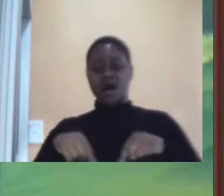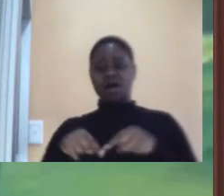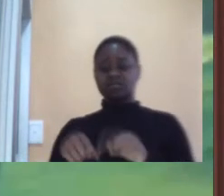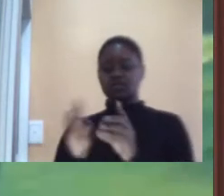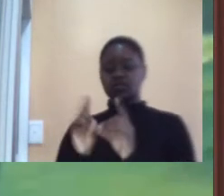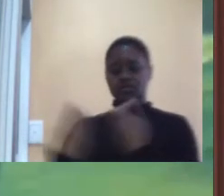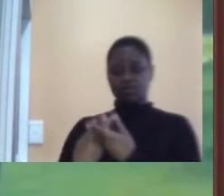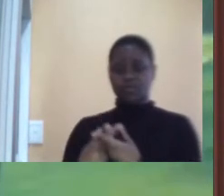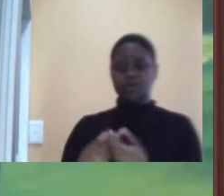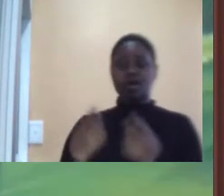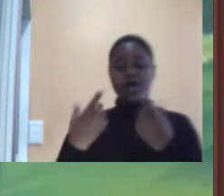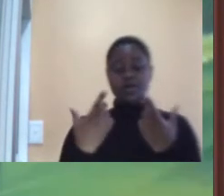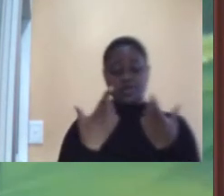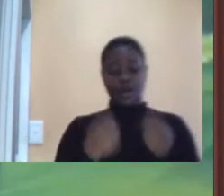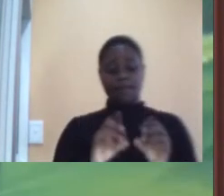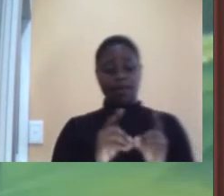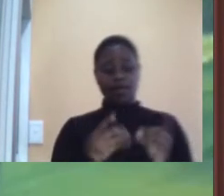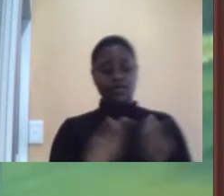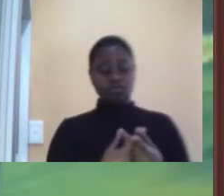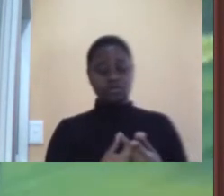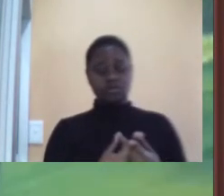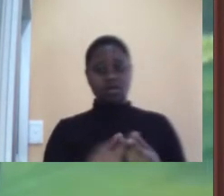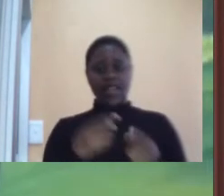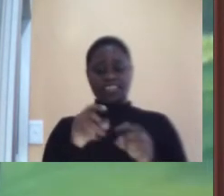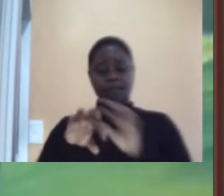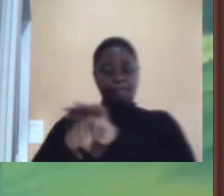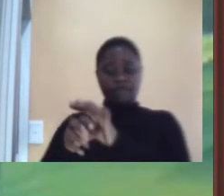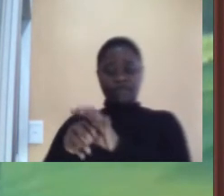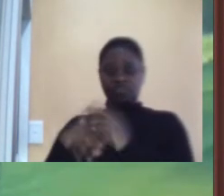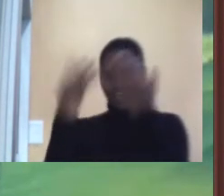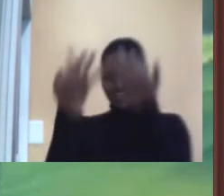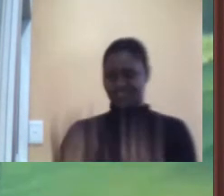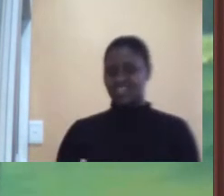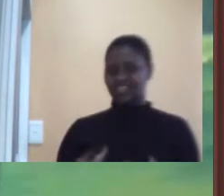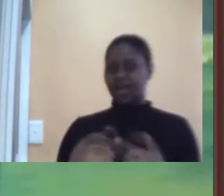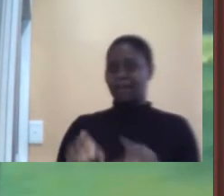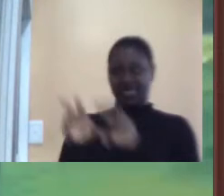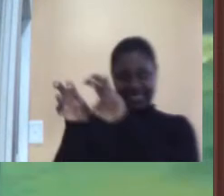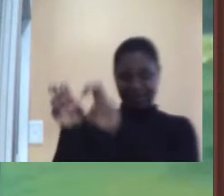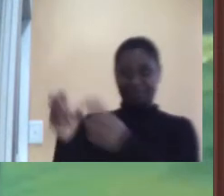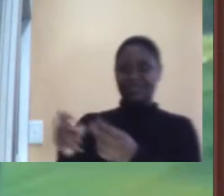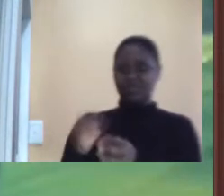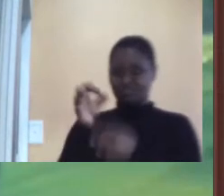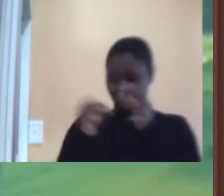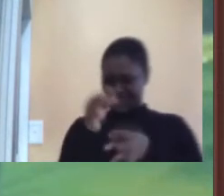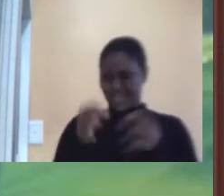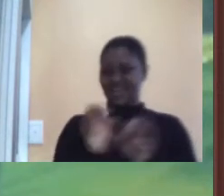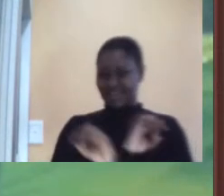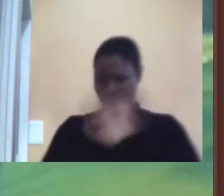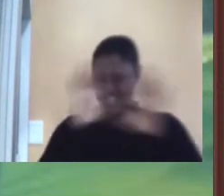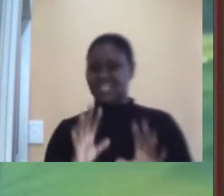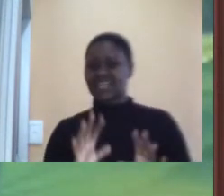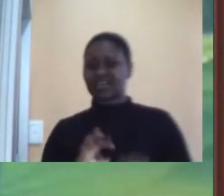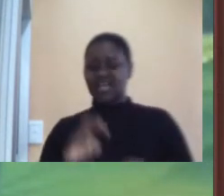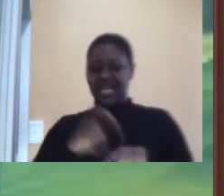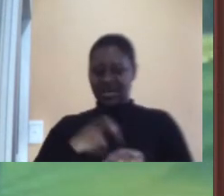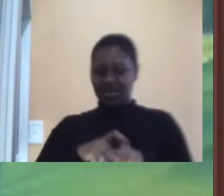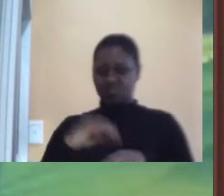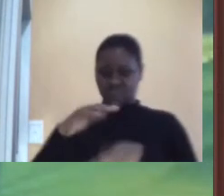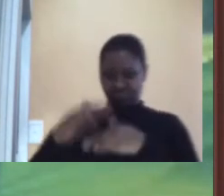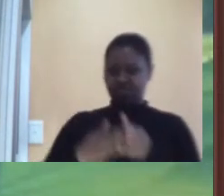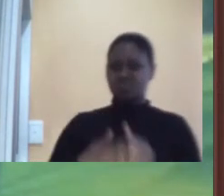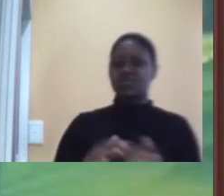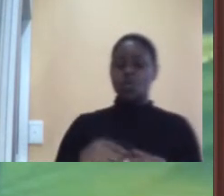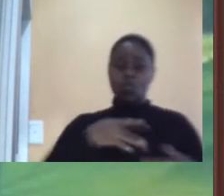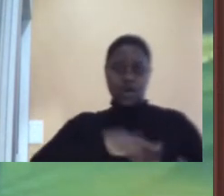the department, it's done by the department, the provincial treasury. But on matters that you have indicated that need clarity and need closure, we